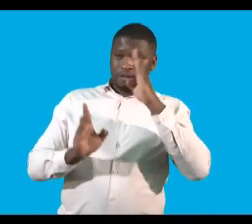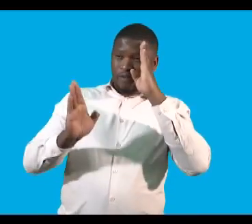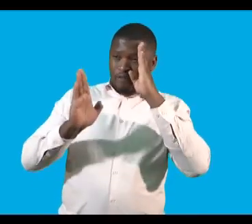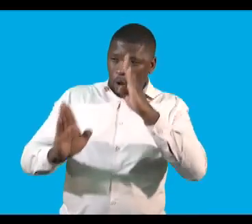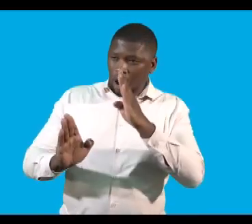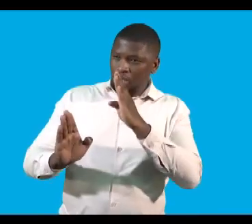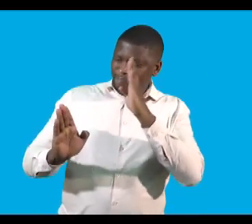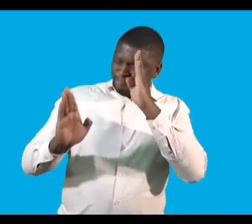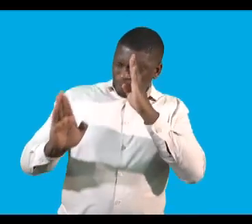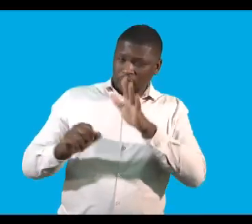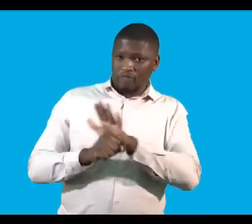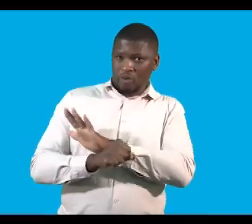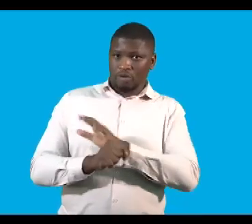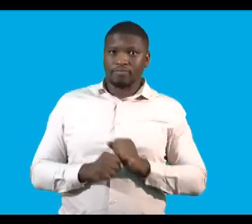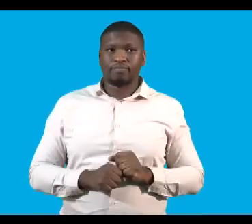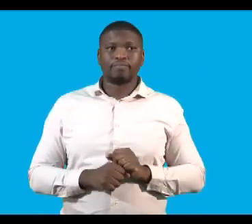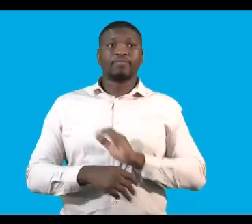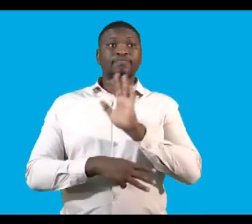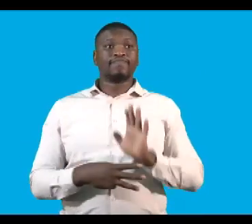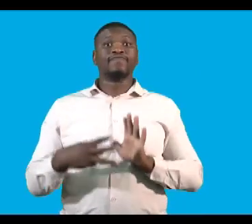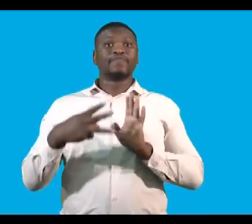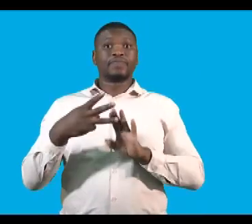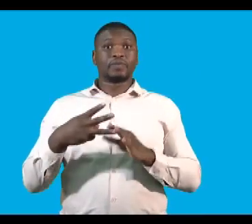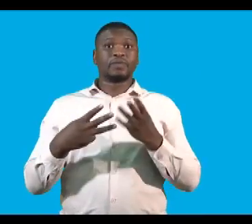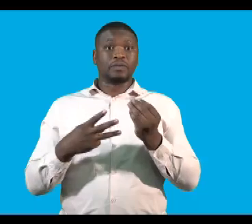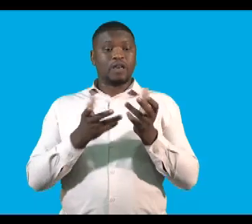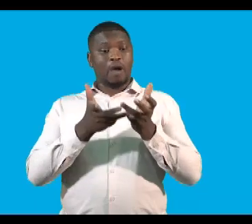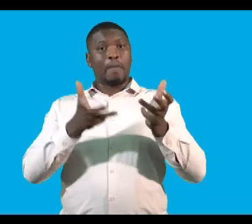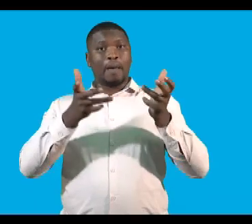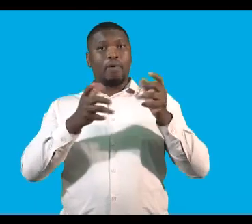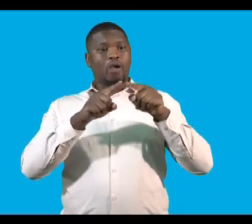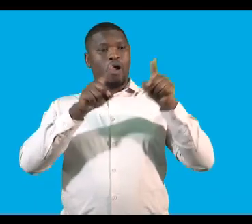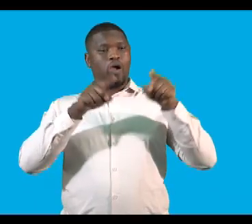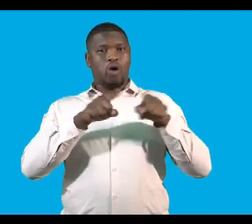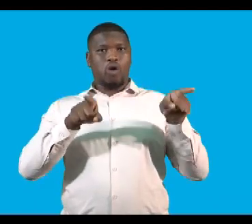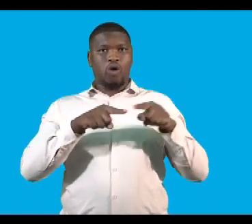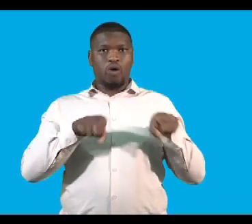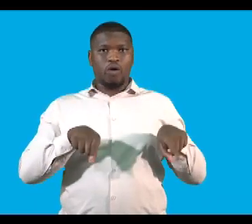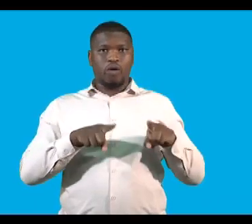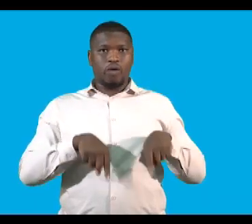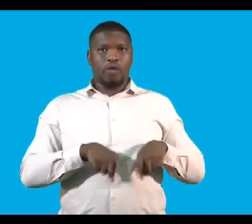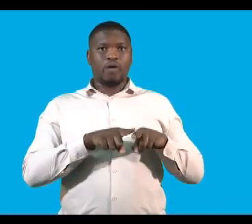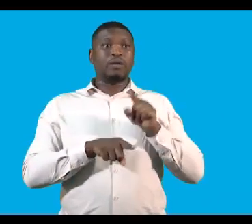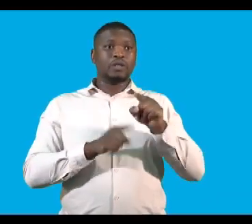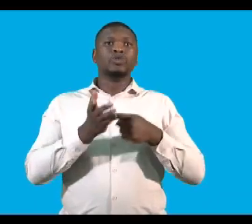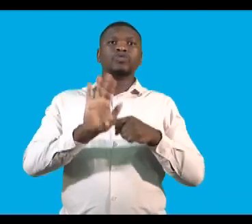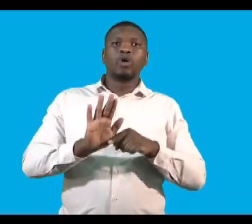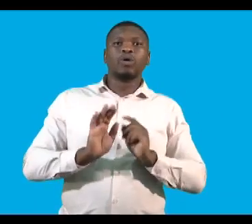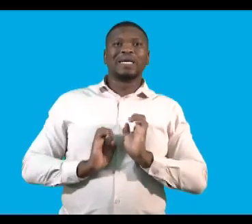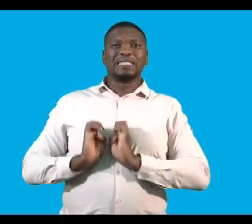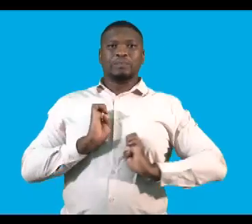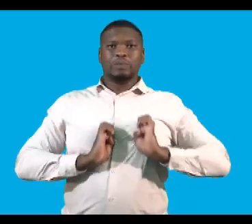or concentration. Next, we have the jagged line bubble, and this shows the character's